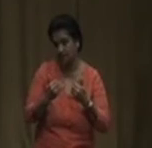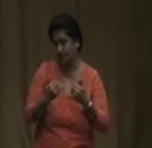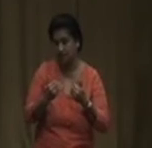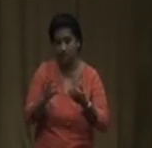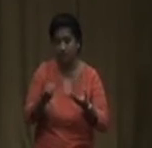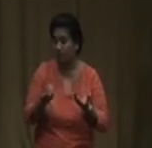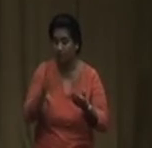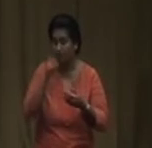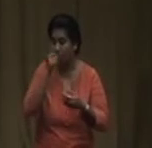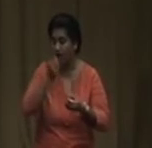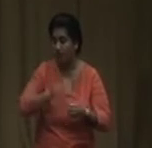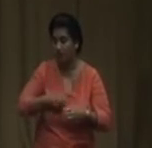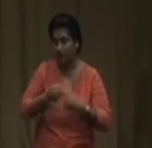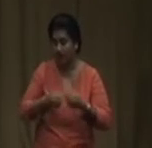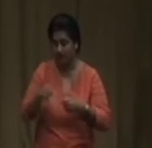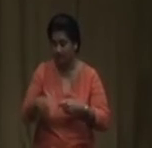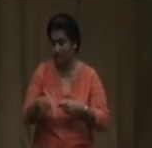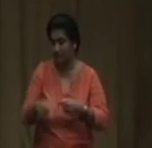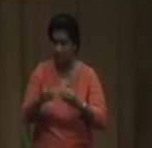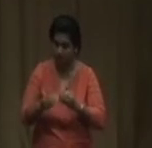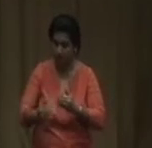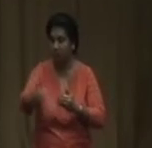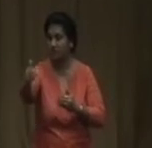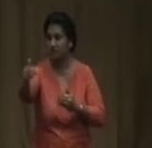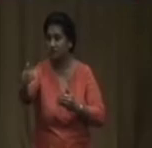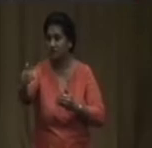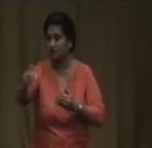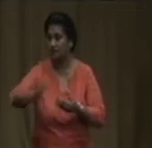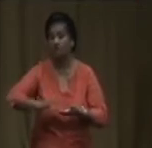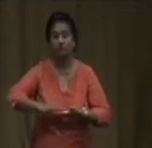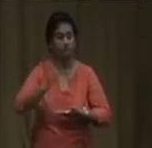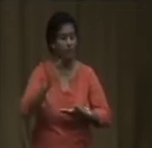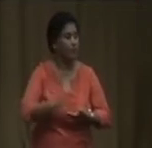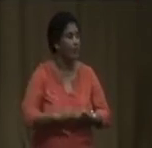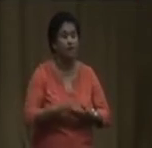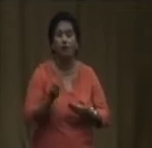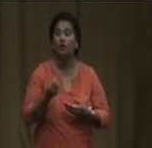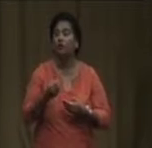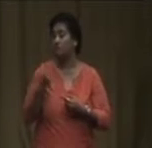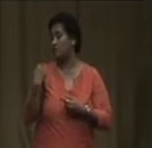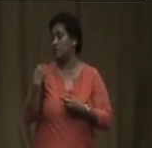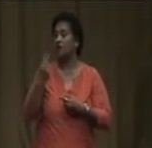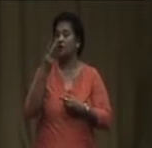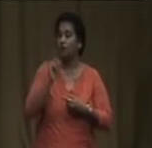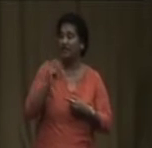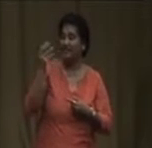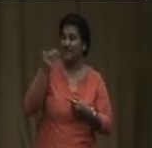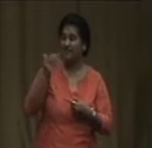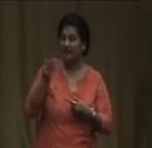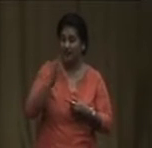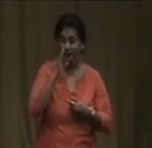in the long term with those conditions around us. And so in 2015, we saw the news